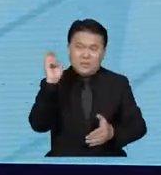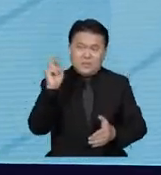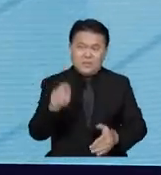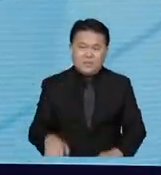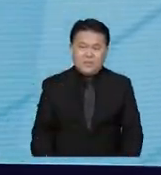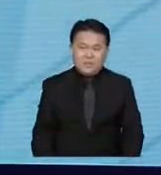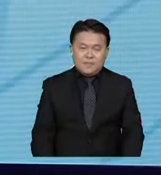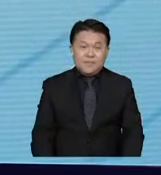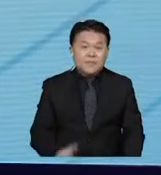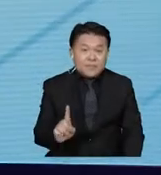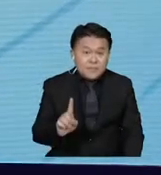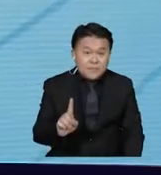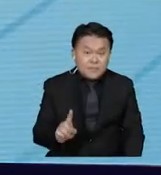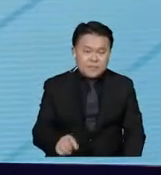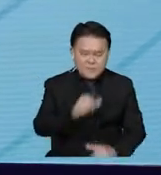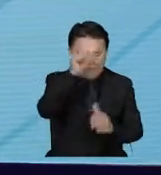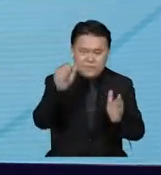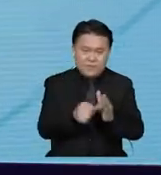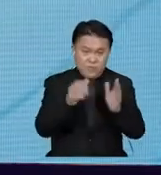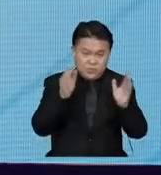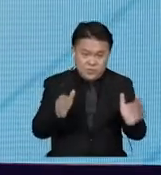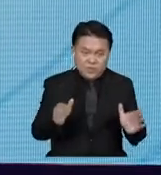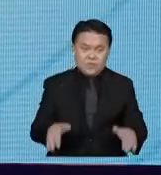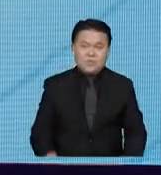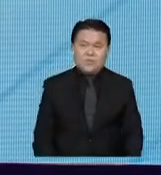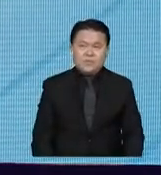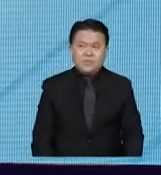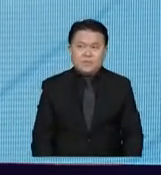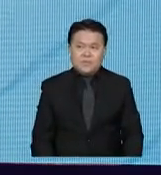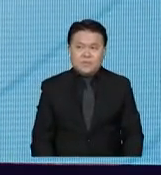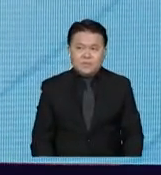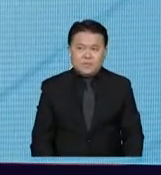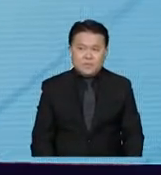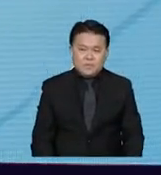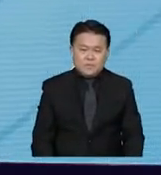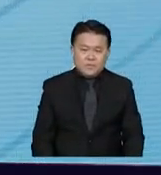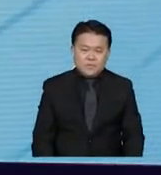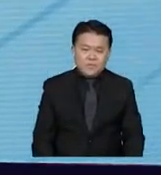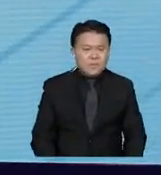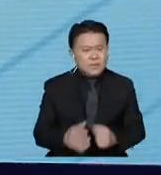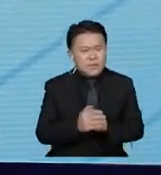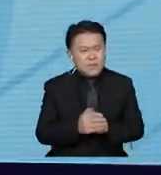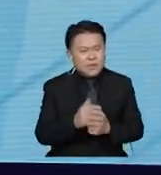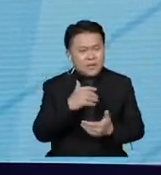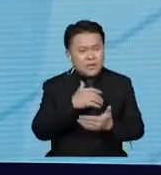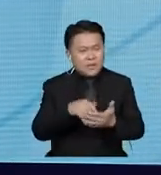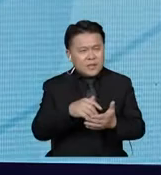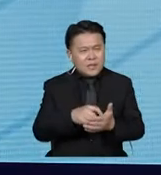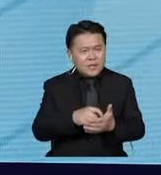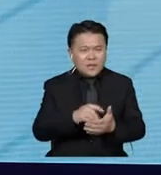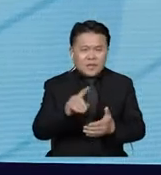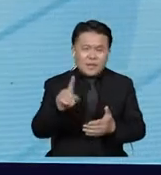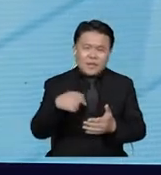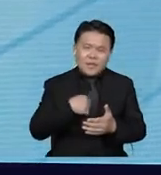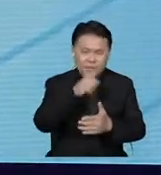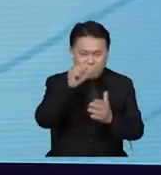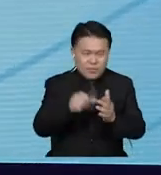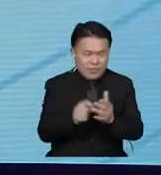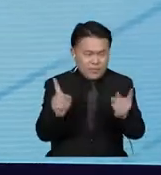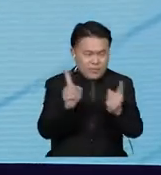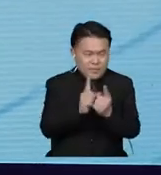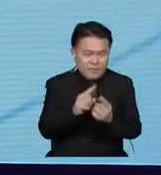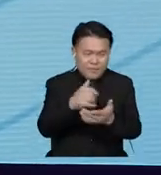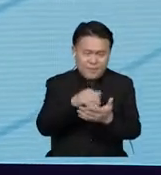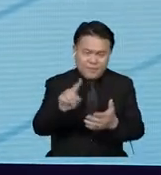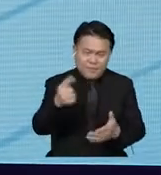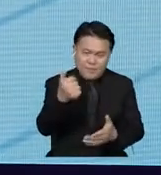entire lifespan, they would have only meet and interact with, say, 100 or 150 people in total. And that's gonna really prevent the spread of